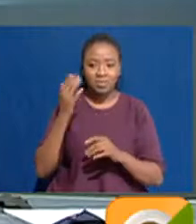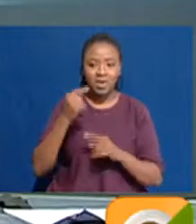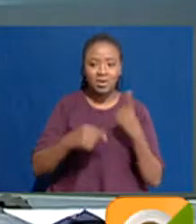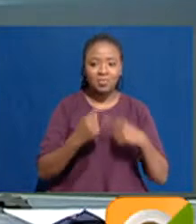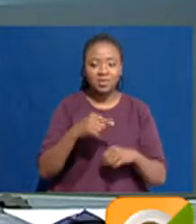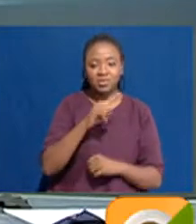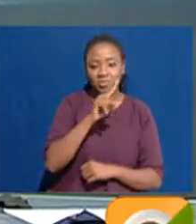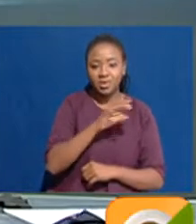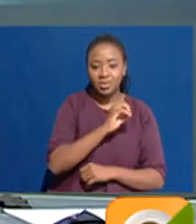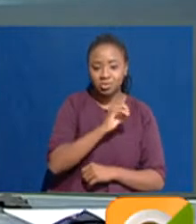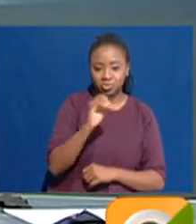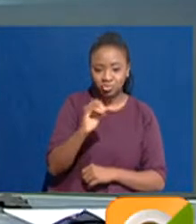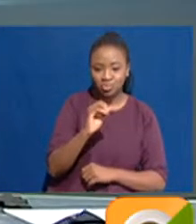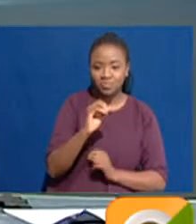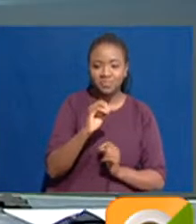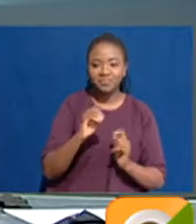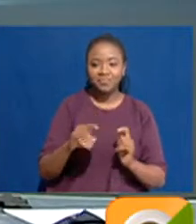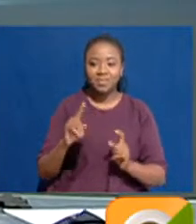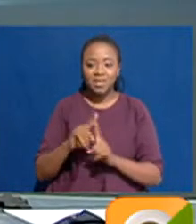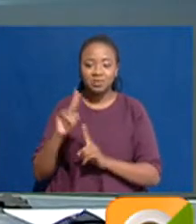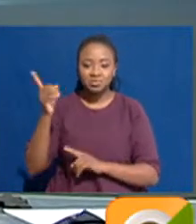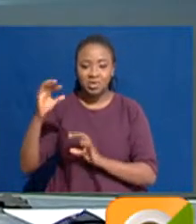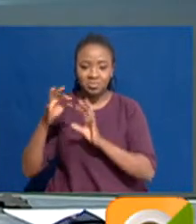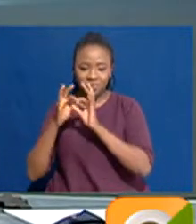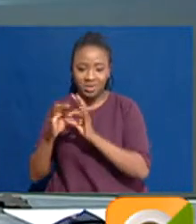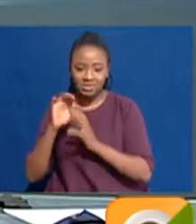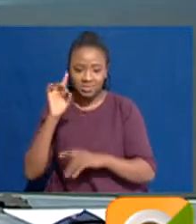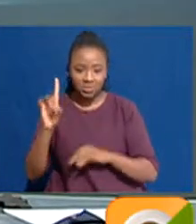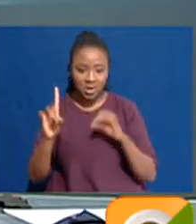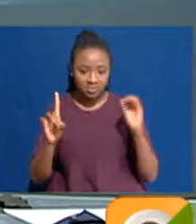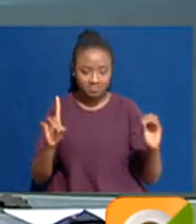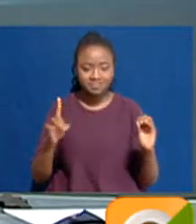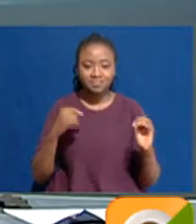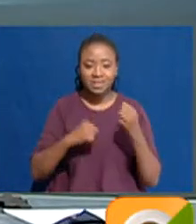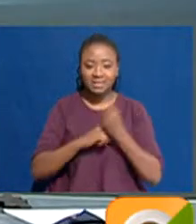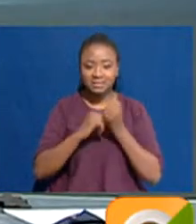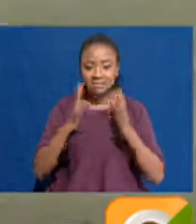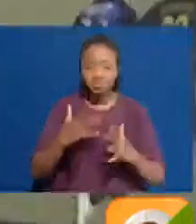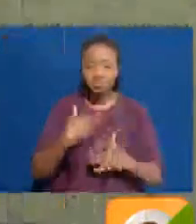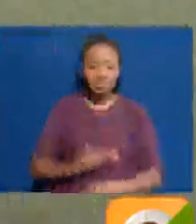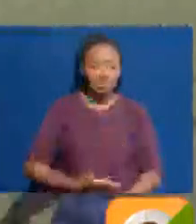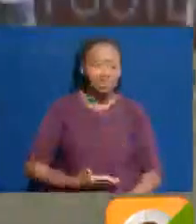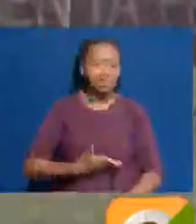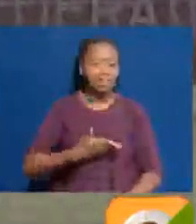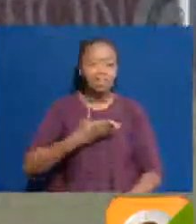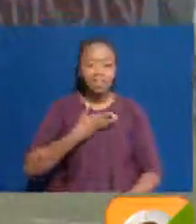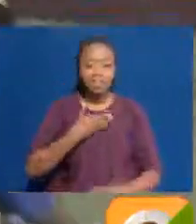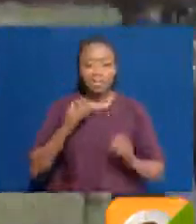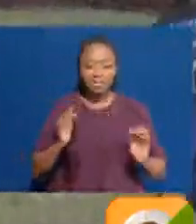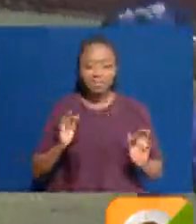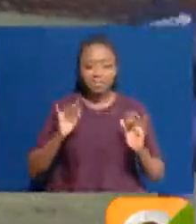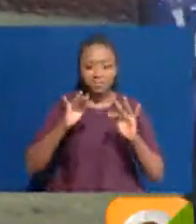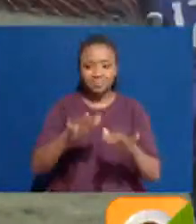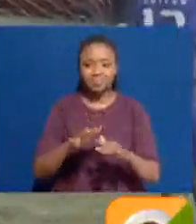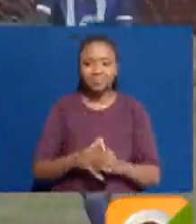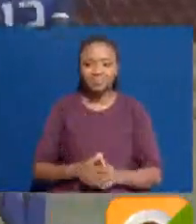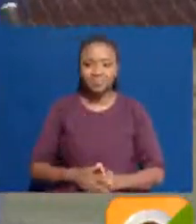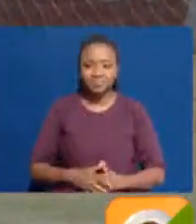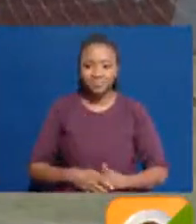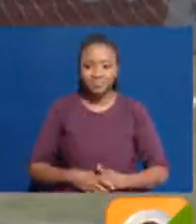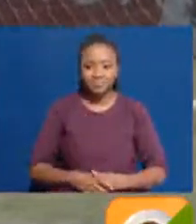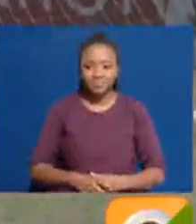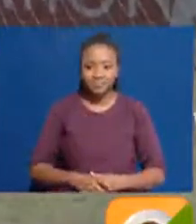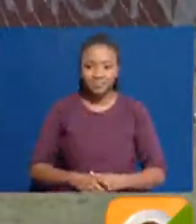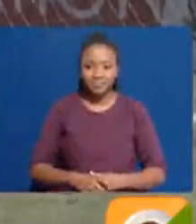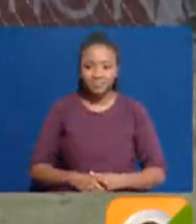took the lead in the 80th minute before fans caused trouble and the abandonment of the match. Biloporia, nyakana